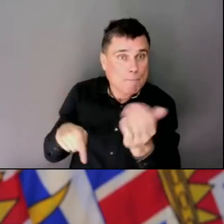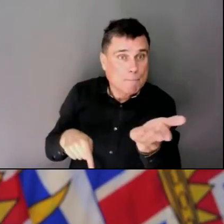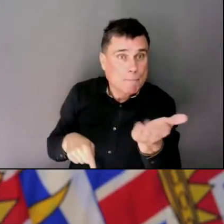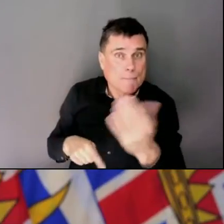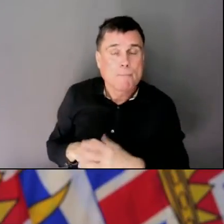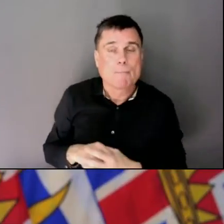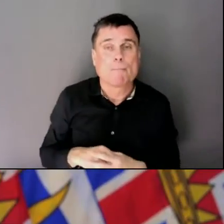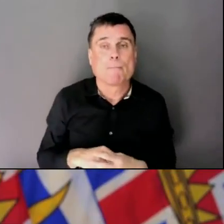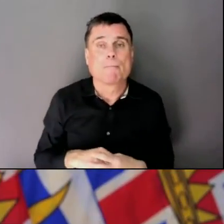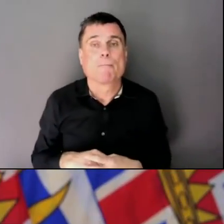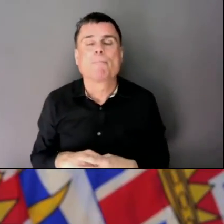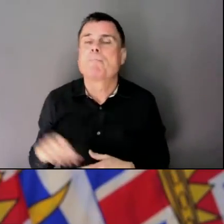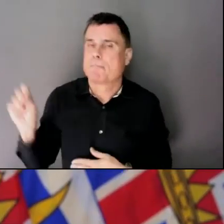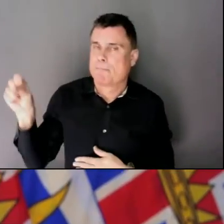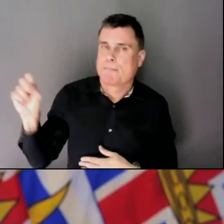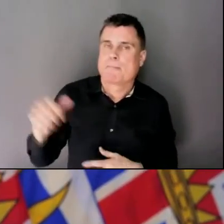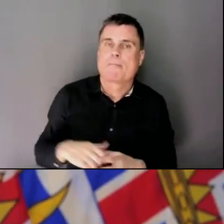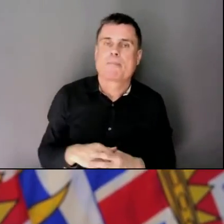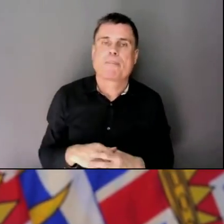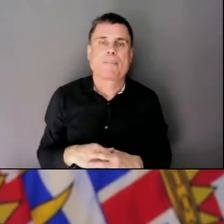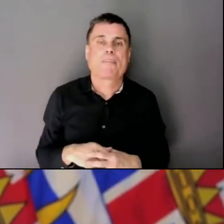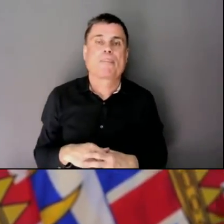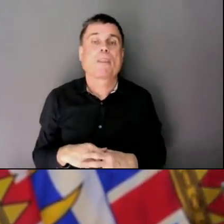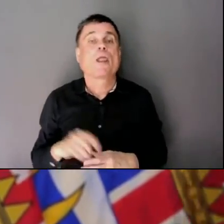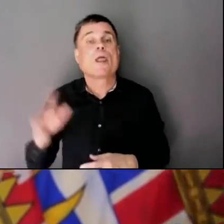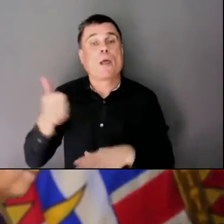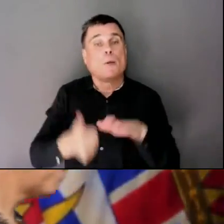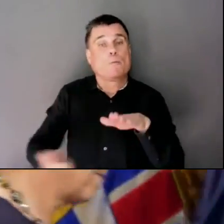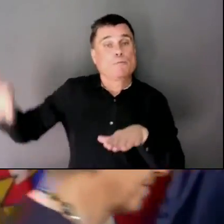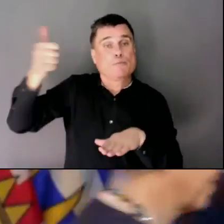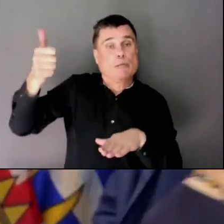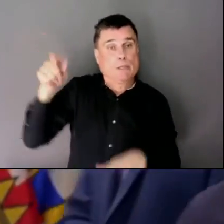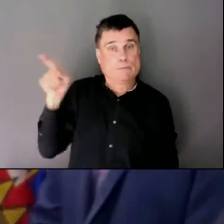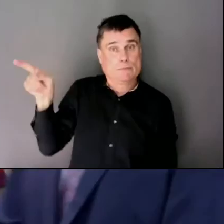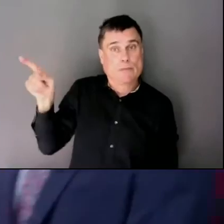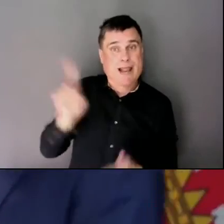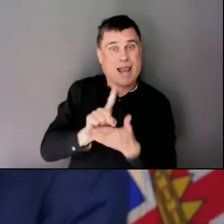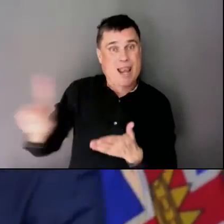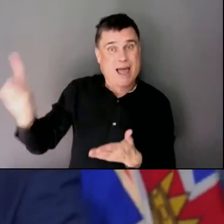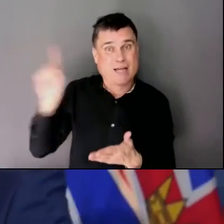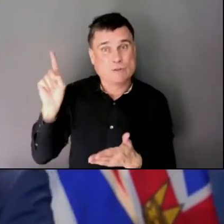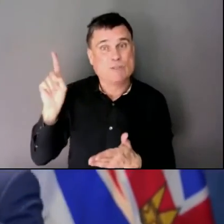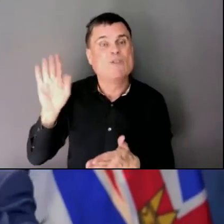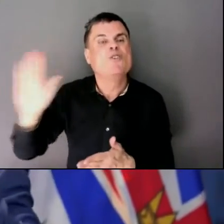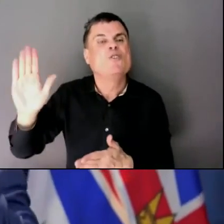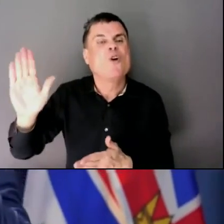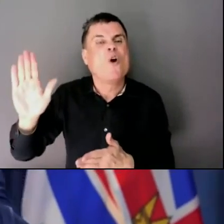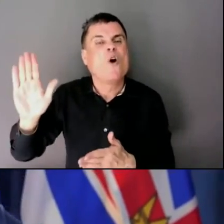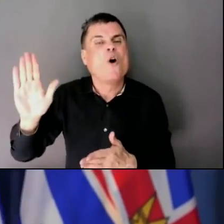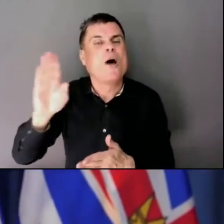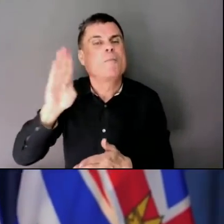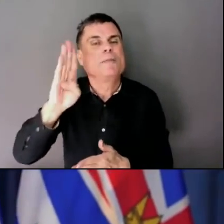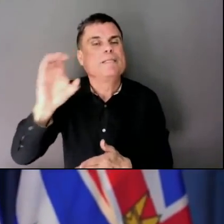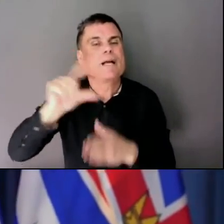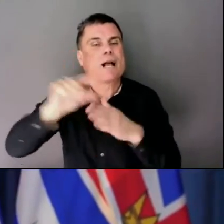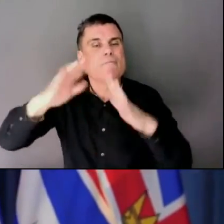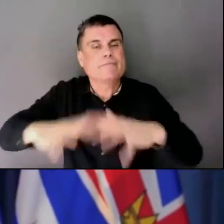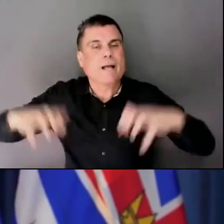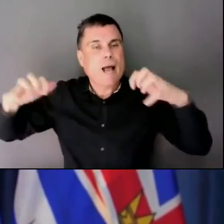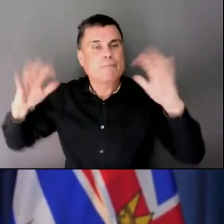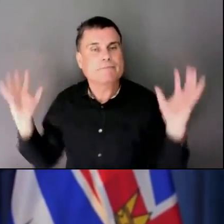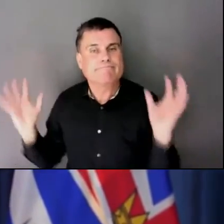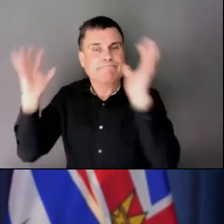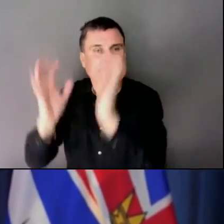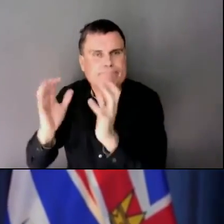Premier, you met with your cabinet for 4 days last week. I'm wondering if you did look at any scenarios, particularly around the economic side of